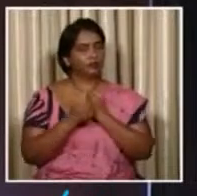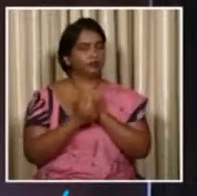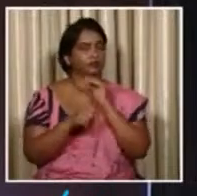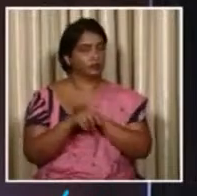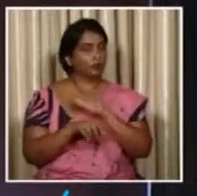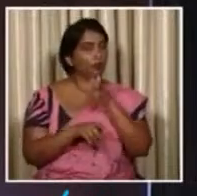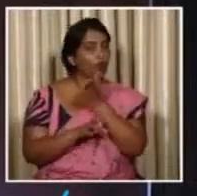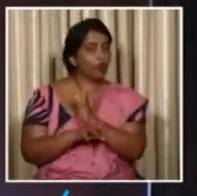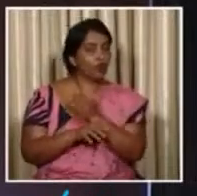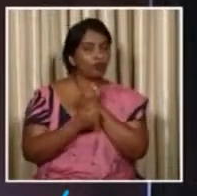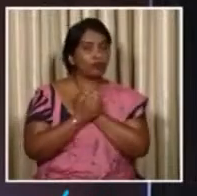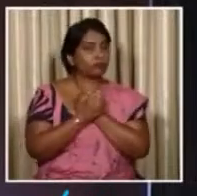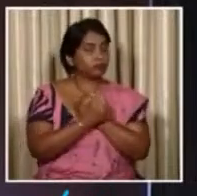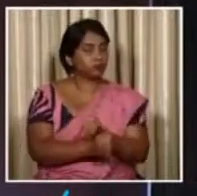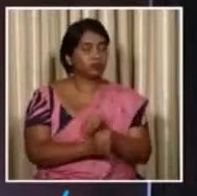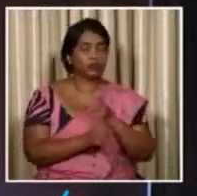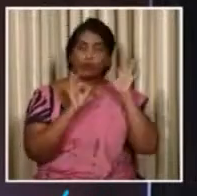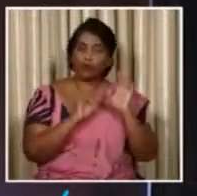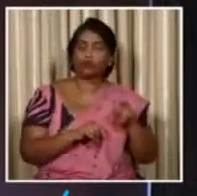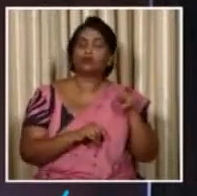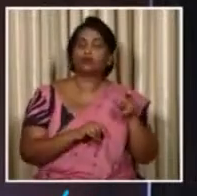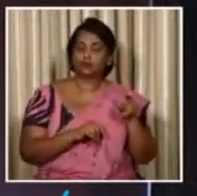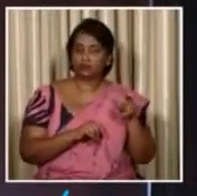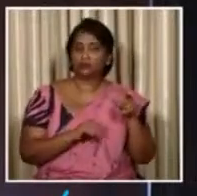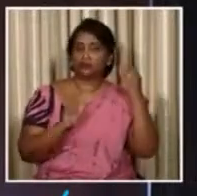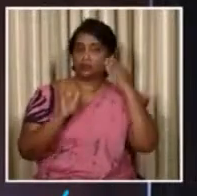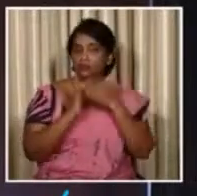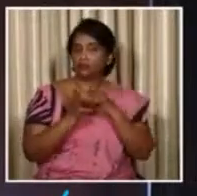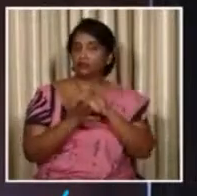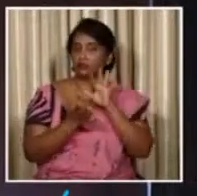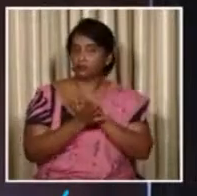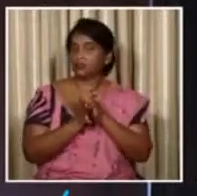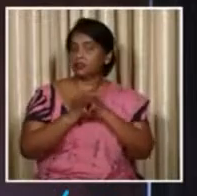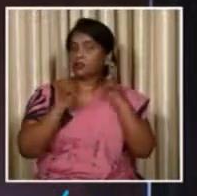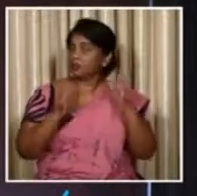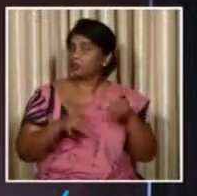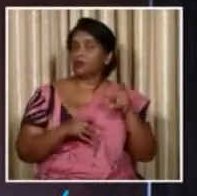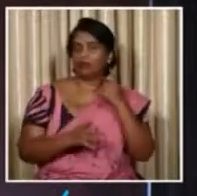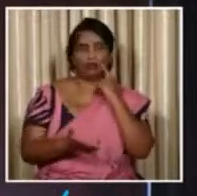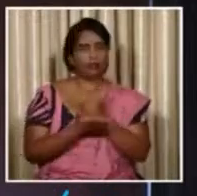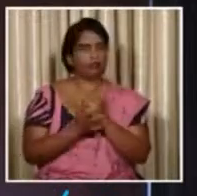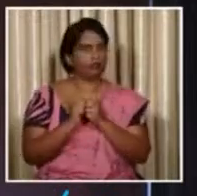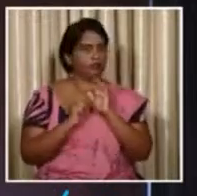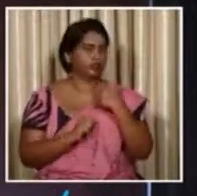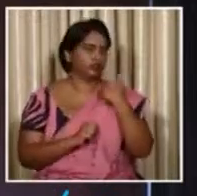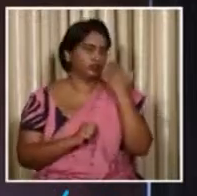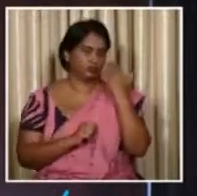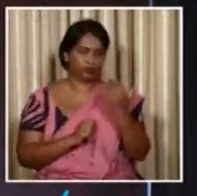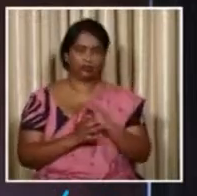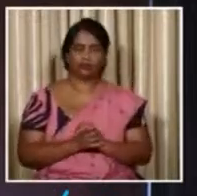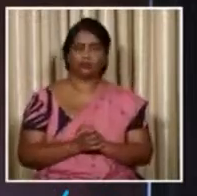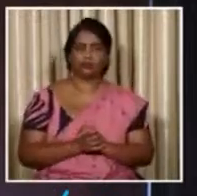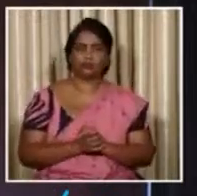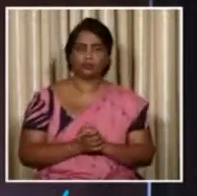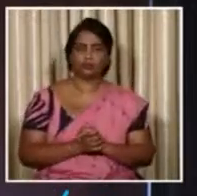how easily the shooter was arrested. Yet the woman who coordinated the attack, who is in the center of all the